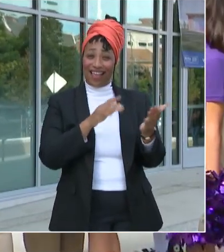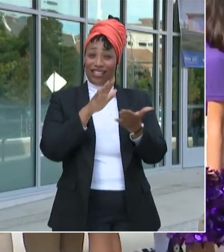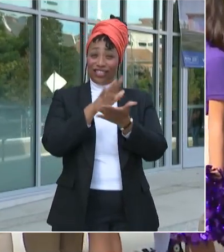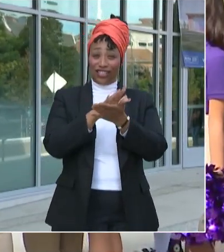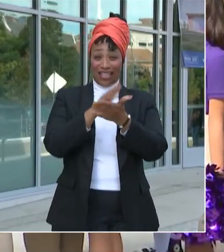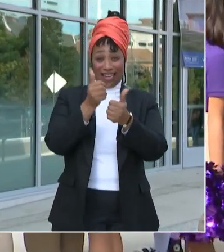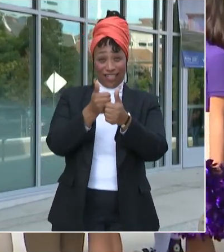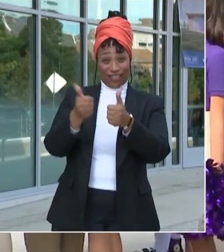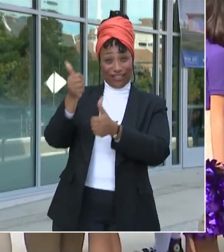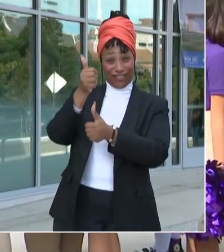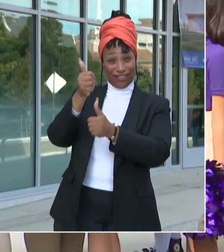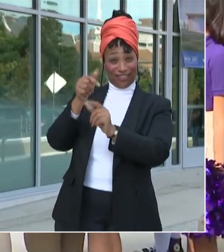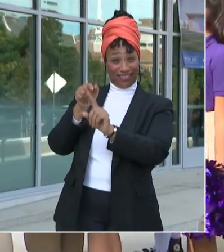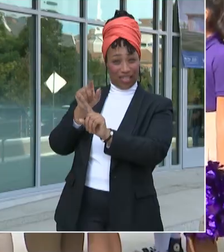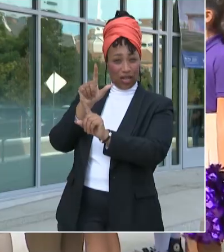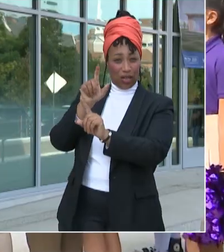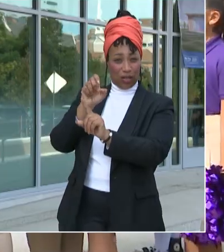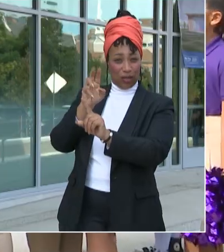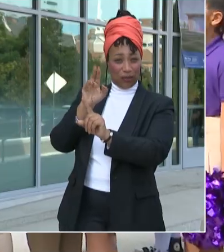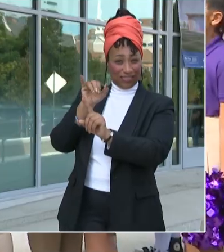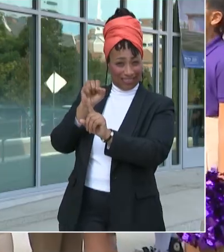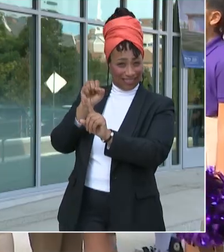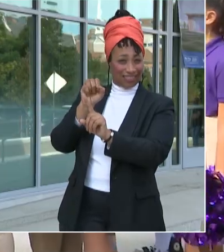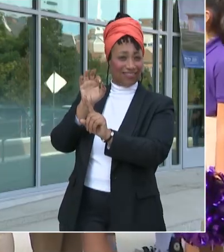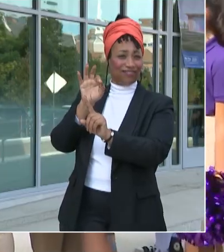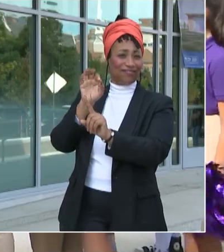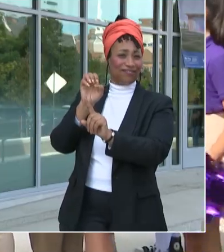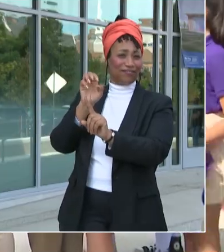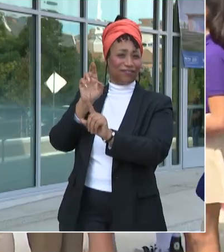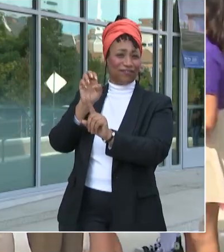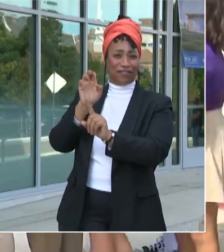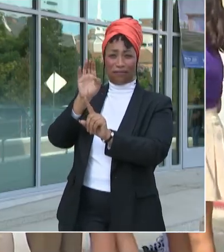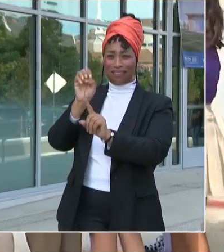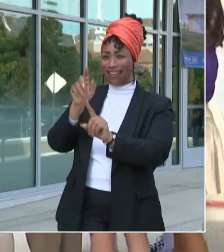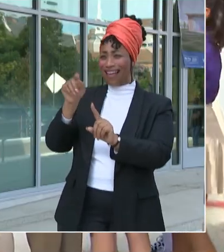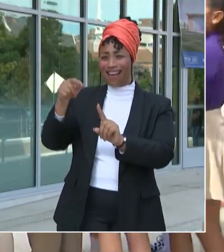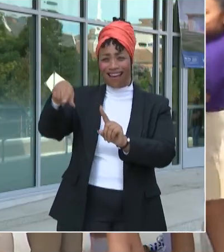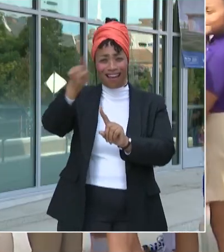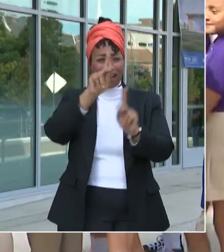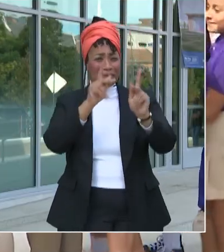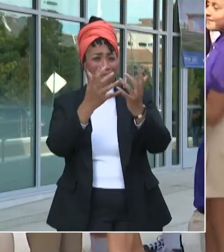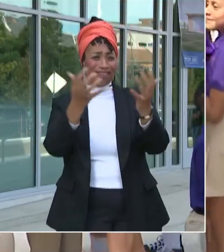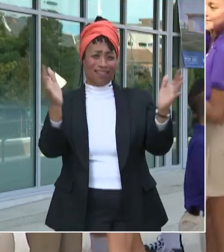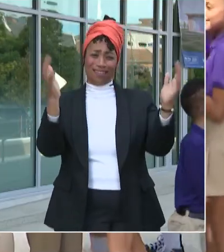for celebrating our brand new school with us.